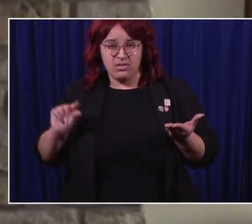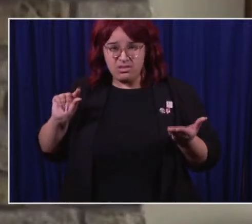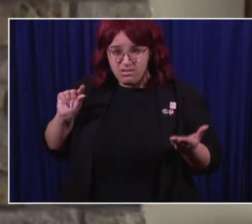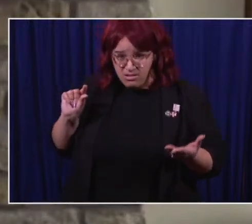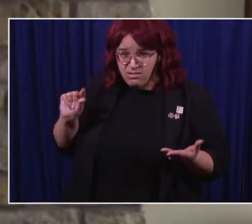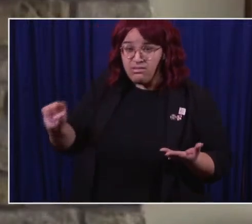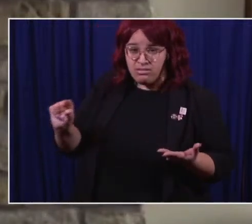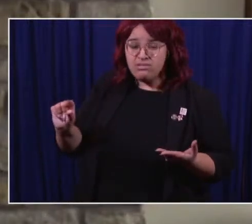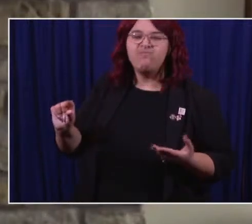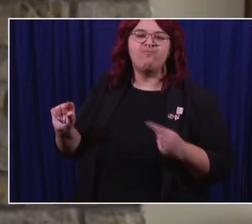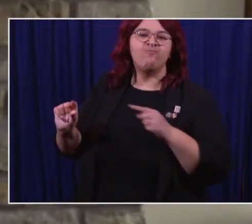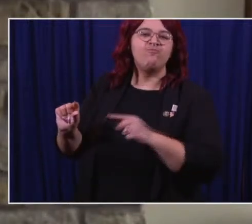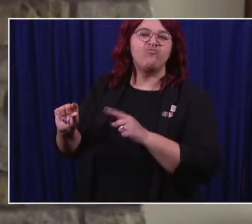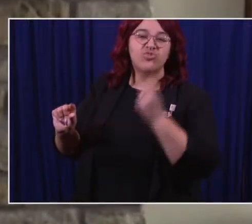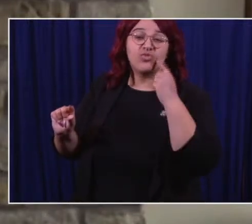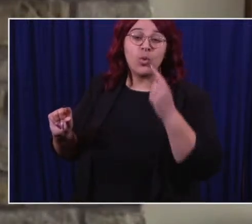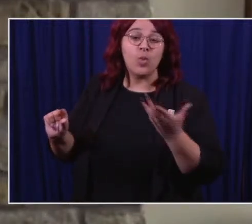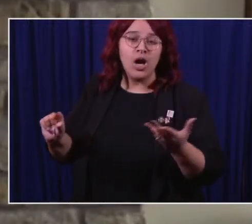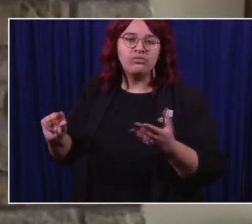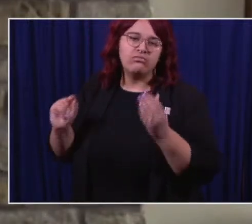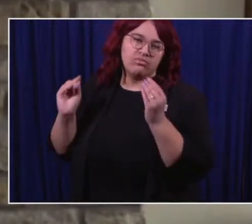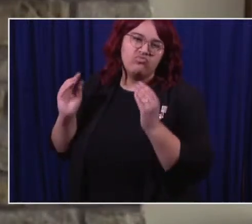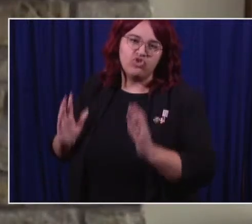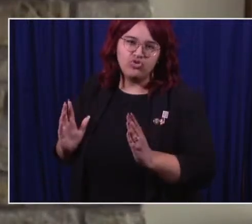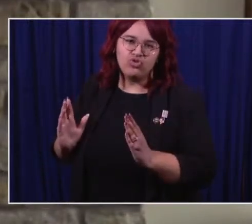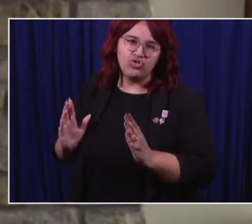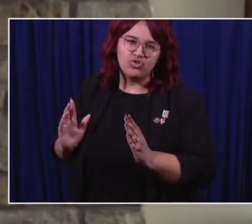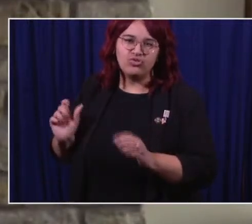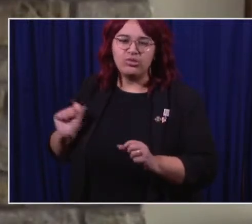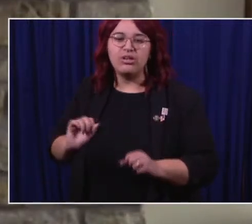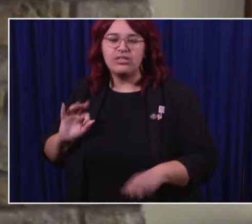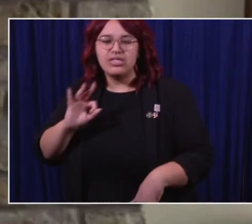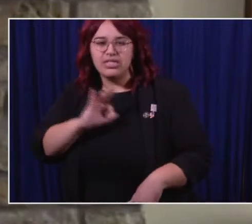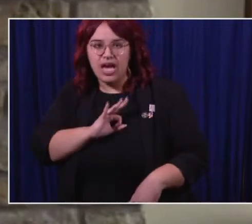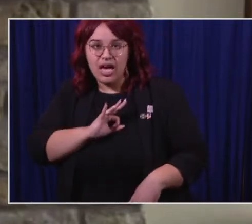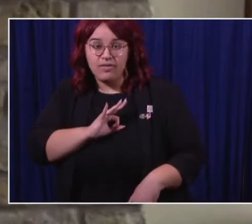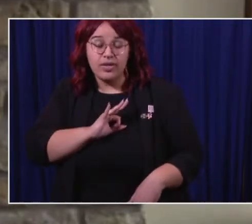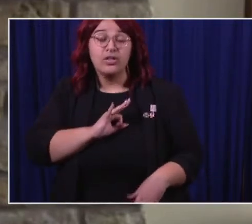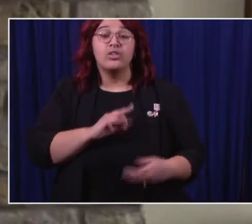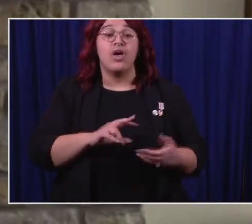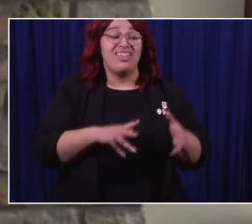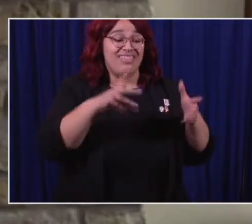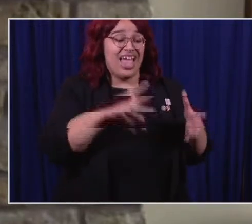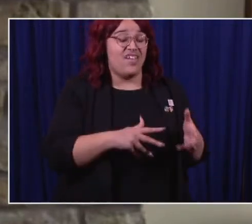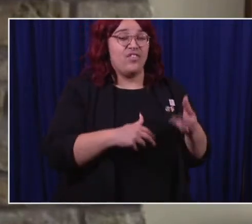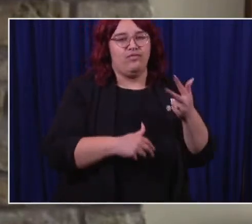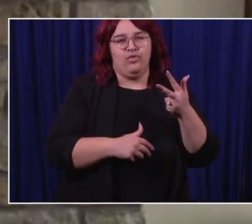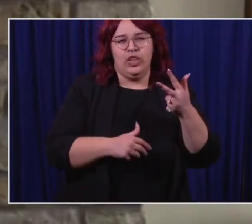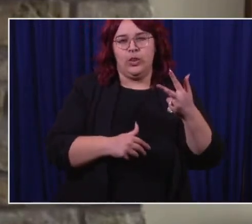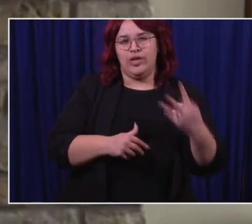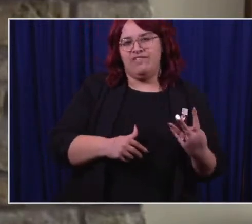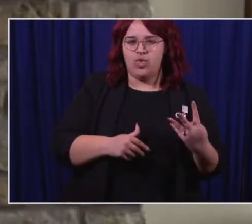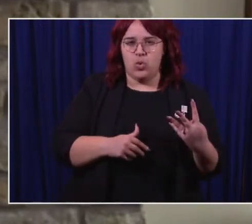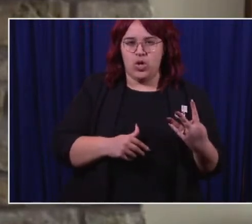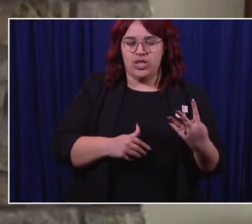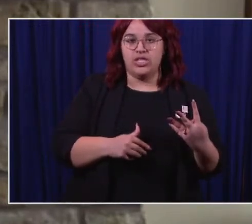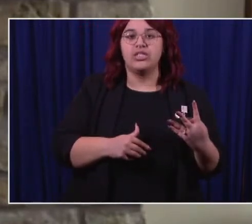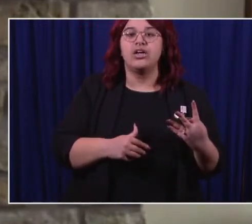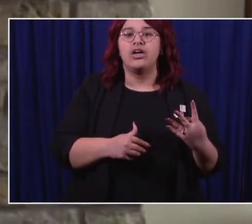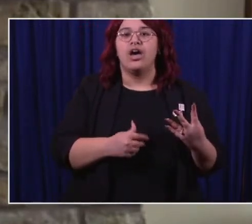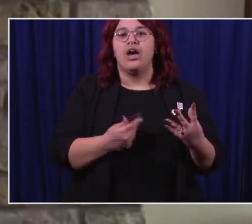school. That left about 3/4 primarily for people 65 years of age and